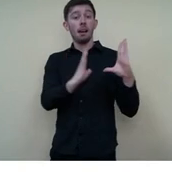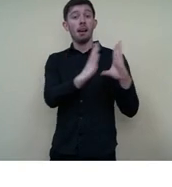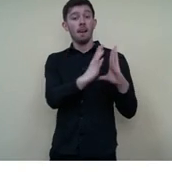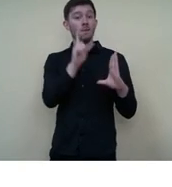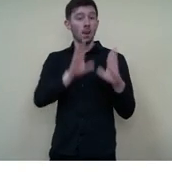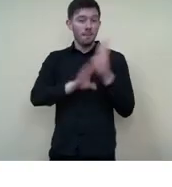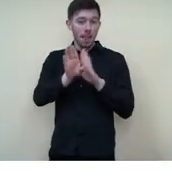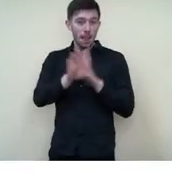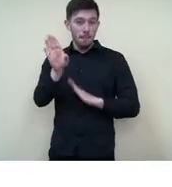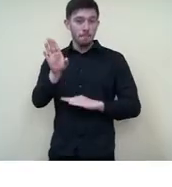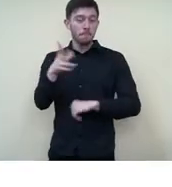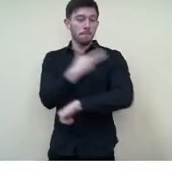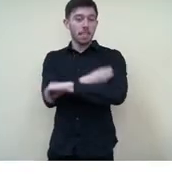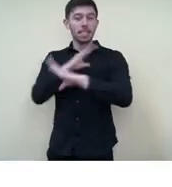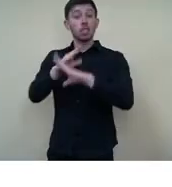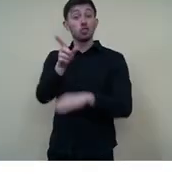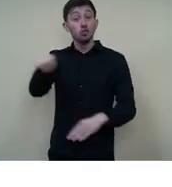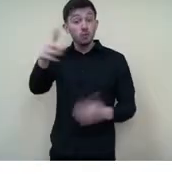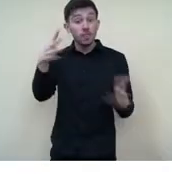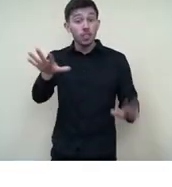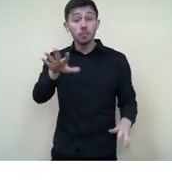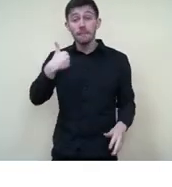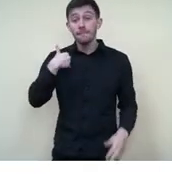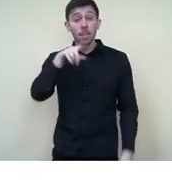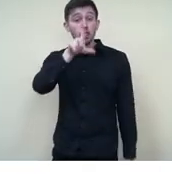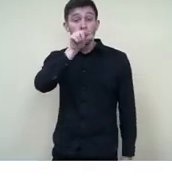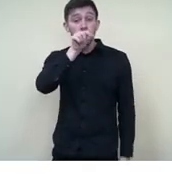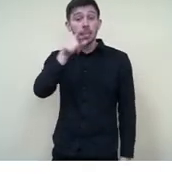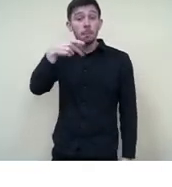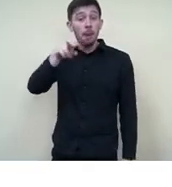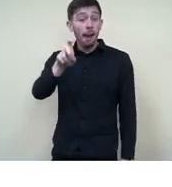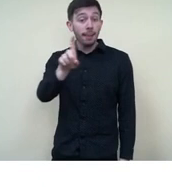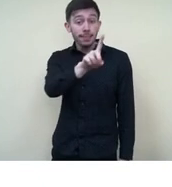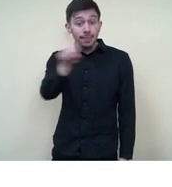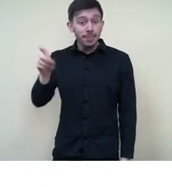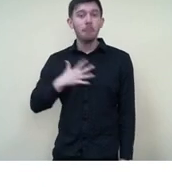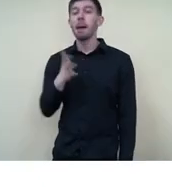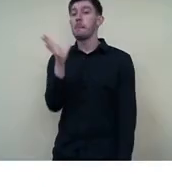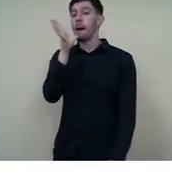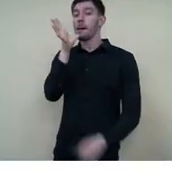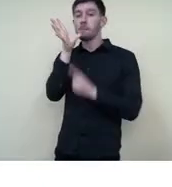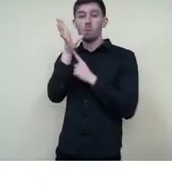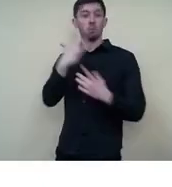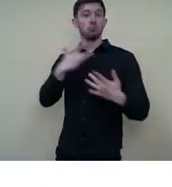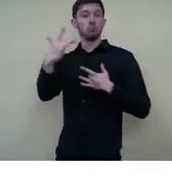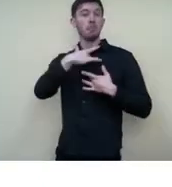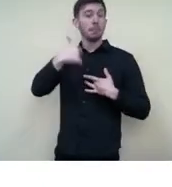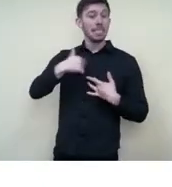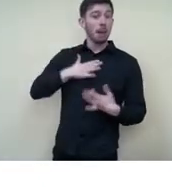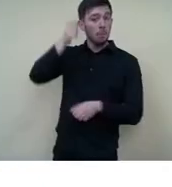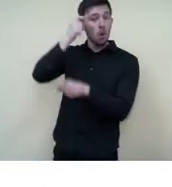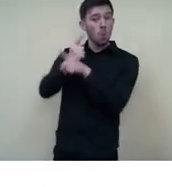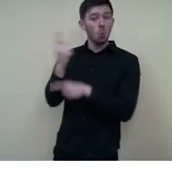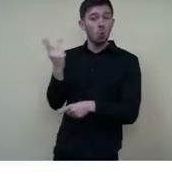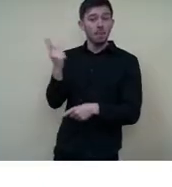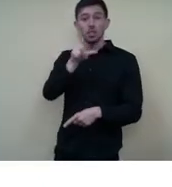1970, chickenpox, which I don't know if you guys have ever had concerns with when you guys were younger, but my mom was definitely worried about me and my brother getting chickenpox,